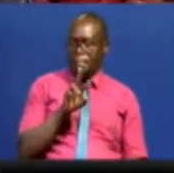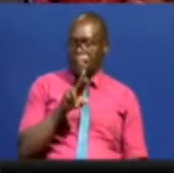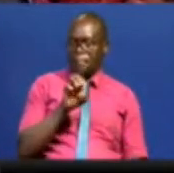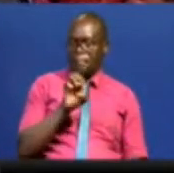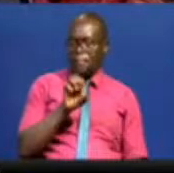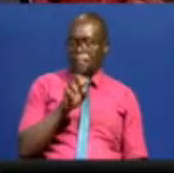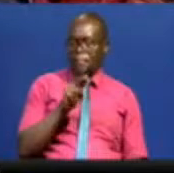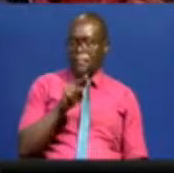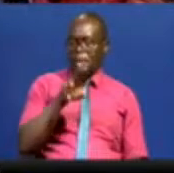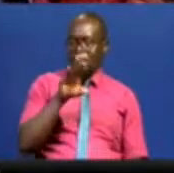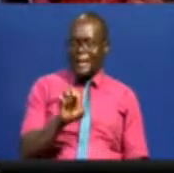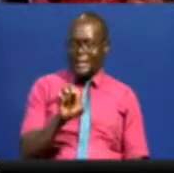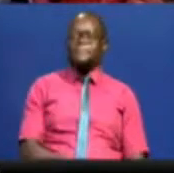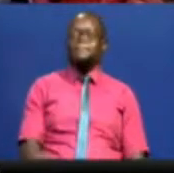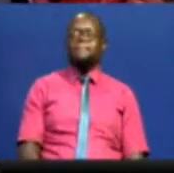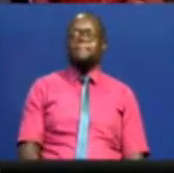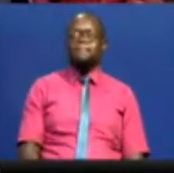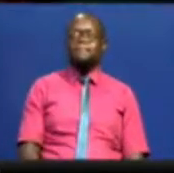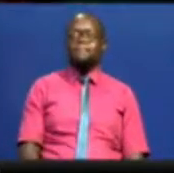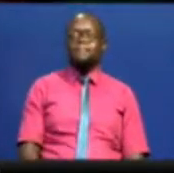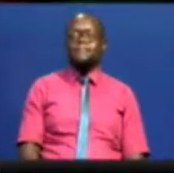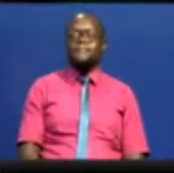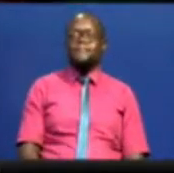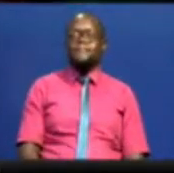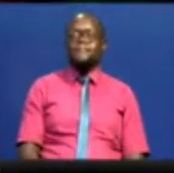Sifuna. Minute of silence.